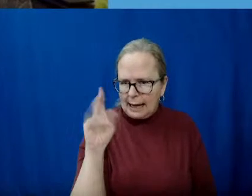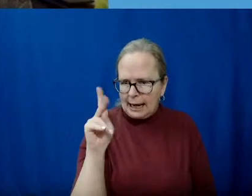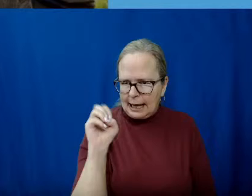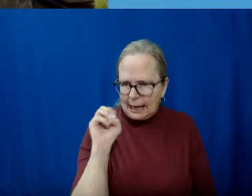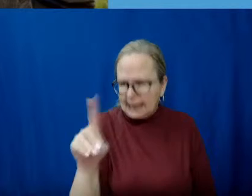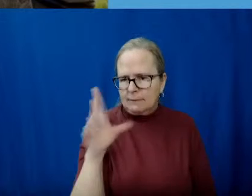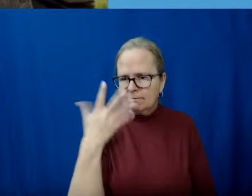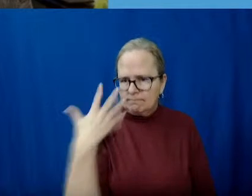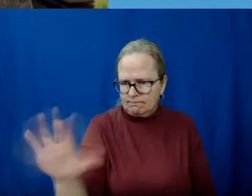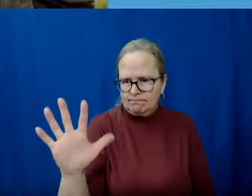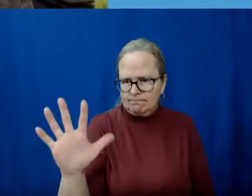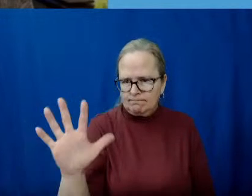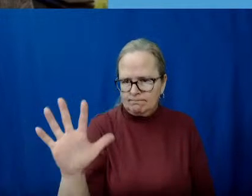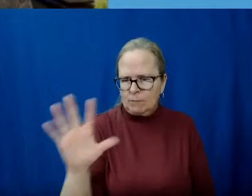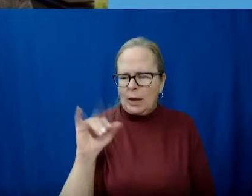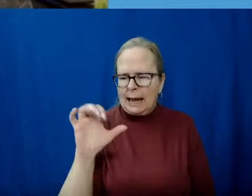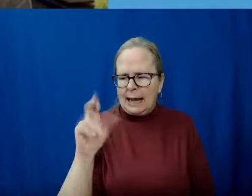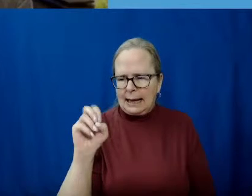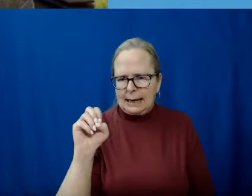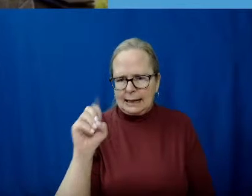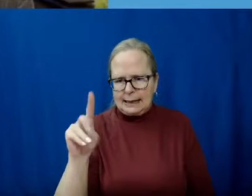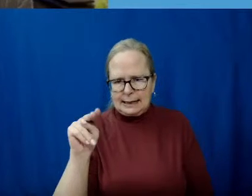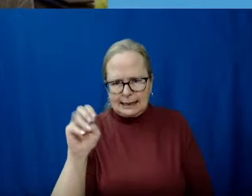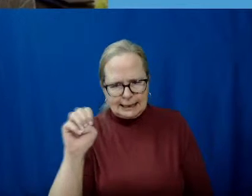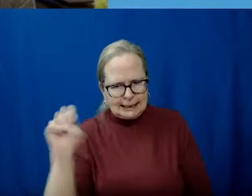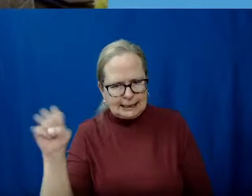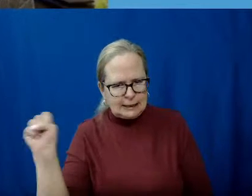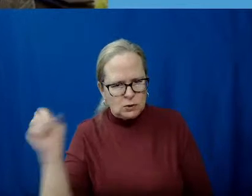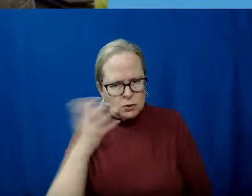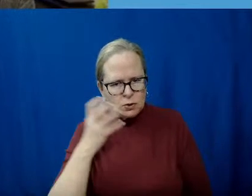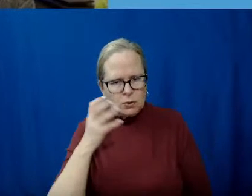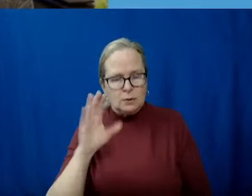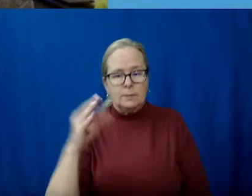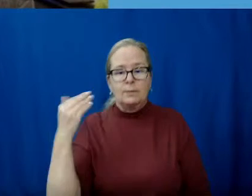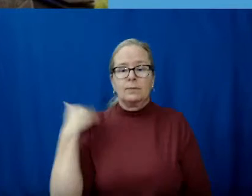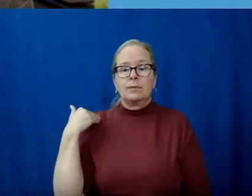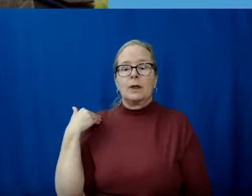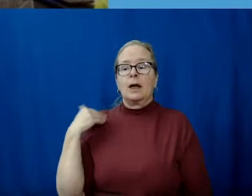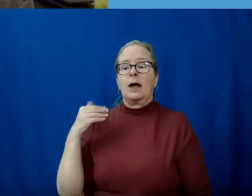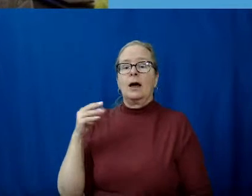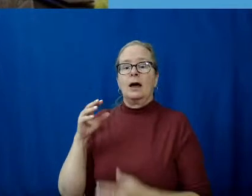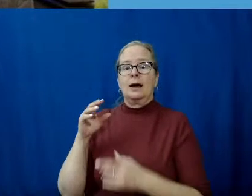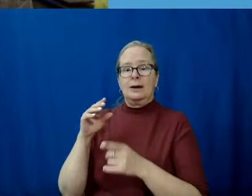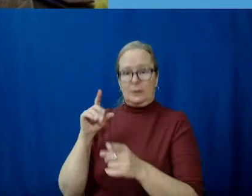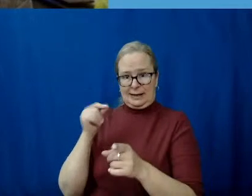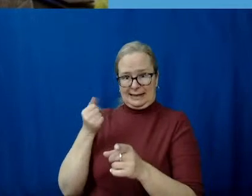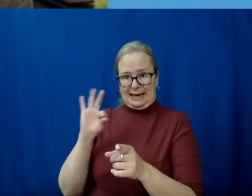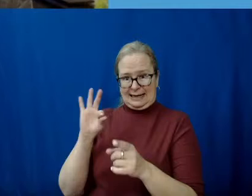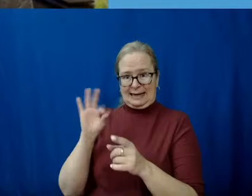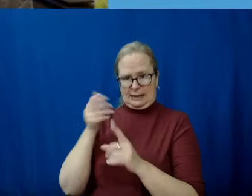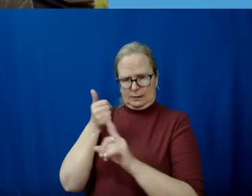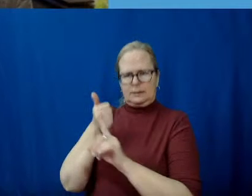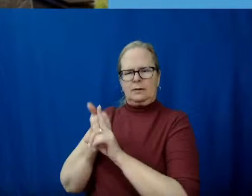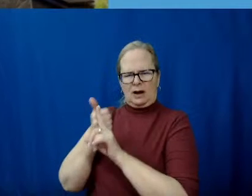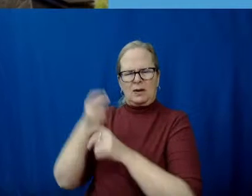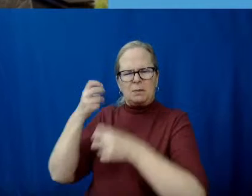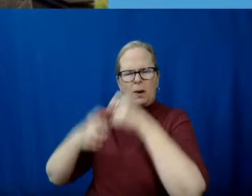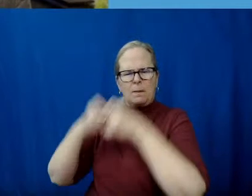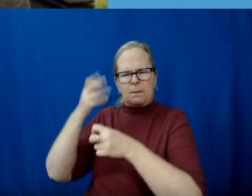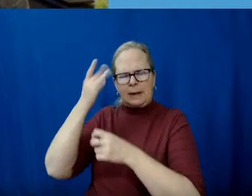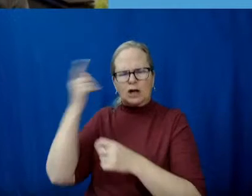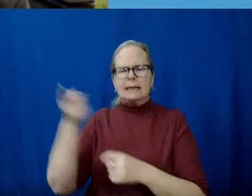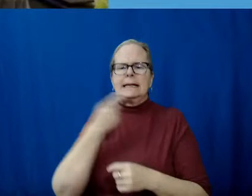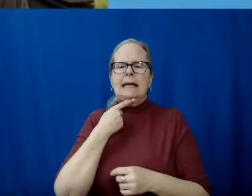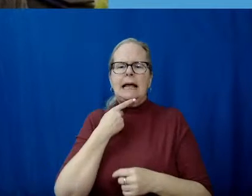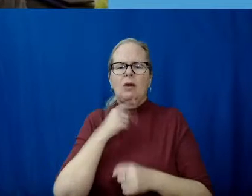issue, where he downplayed the lethality of COVID. That is only the 11th leading cause of death, not even the top